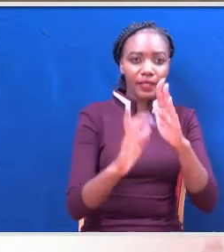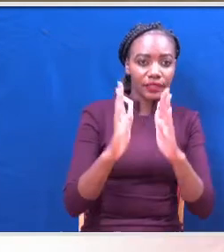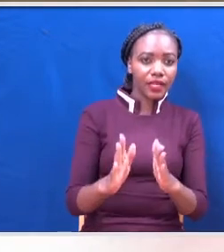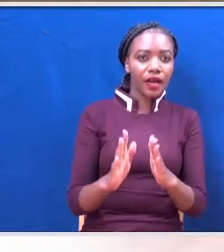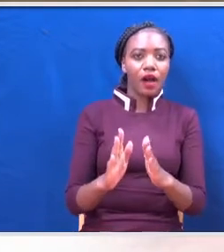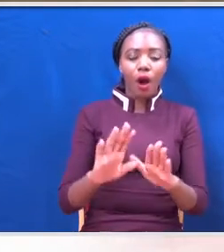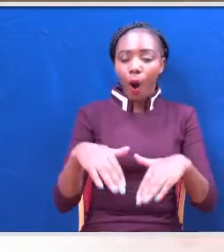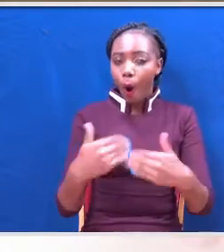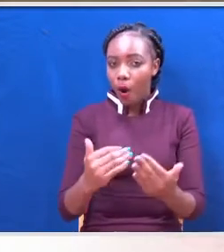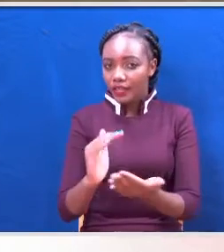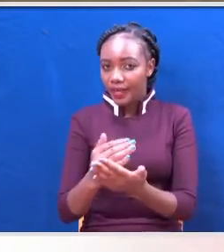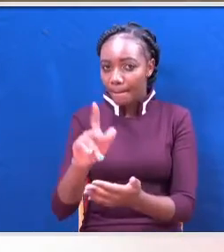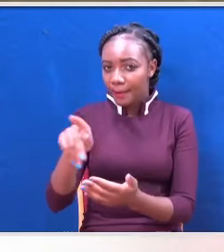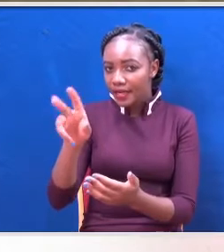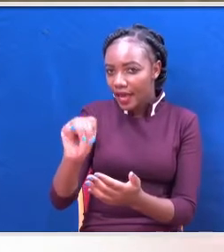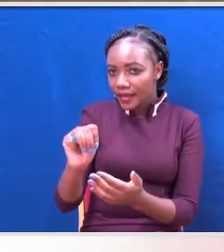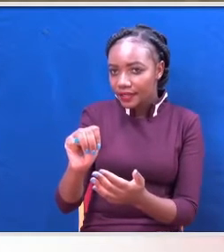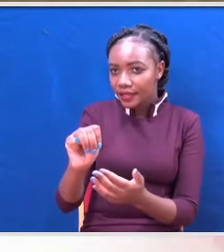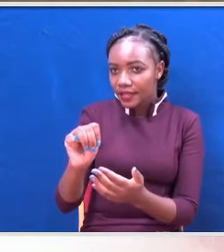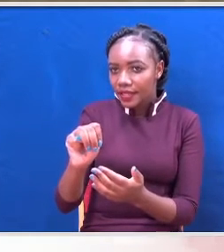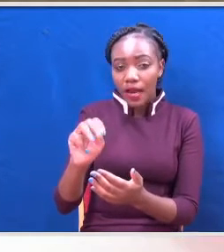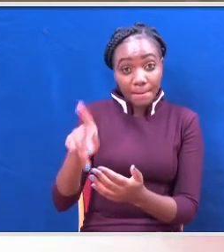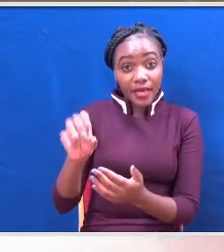some principal secretary, or some members of parliament